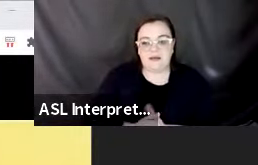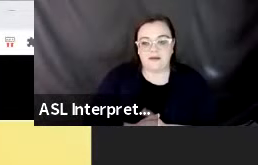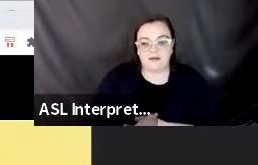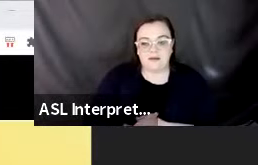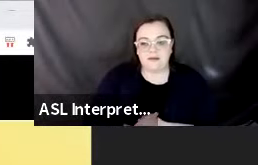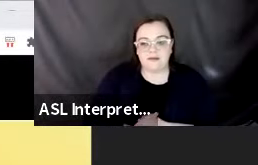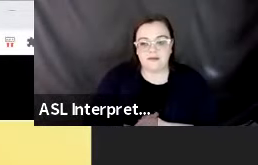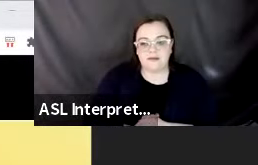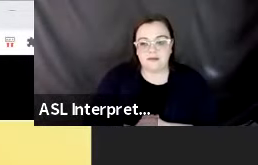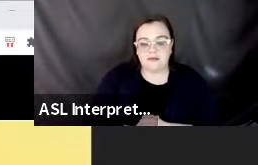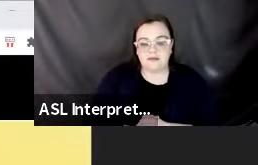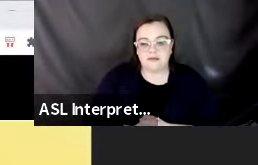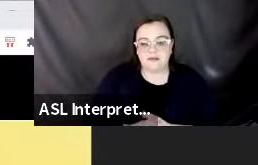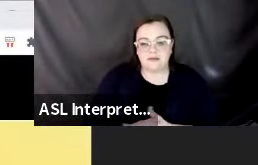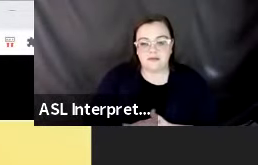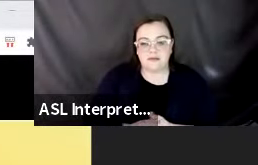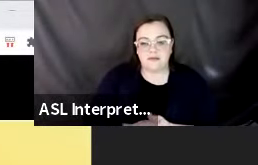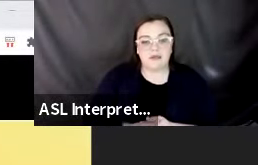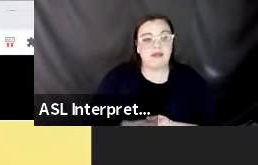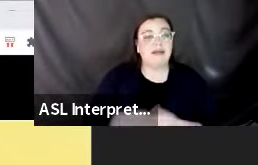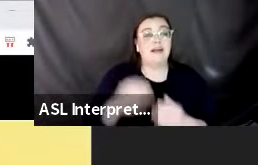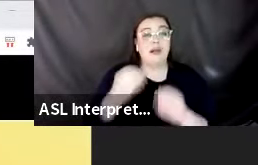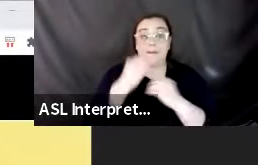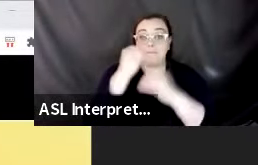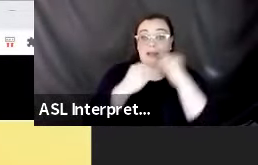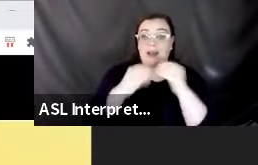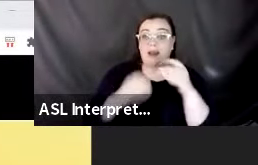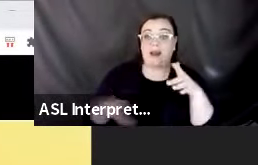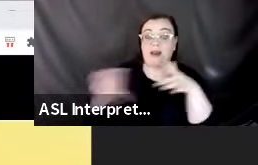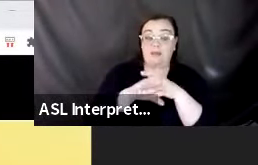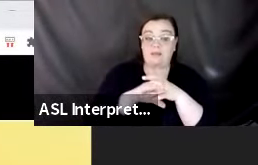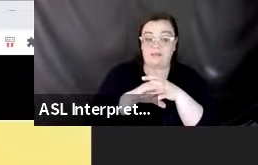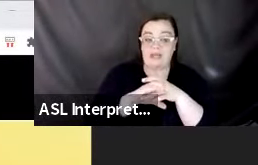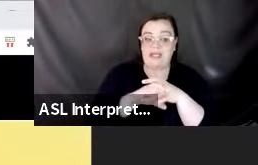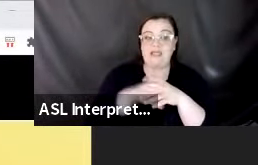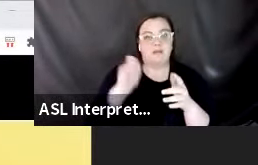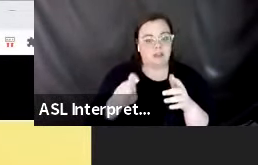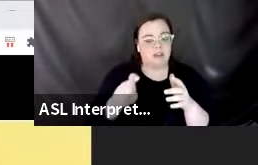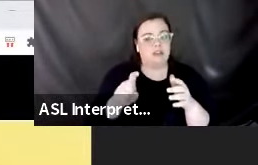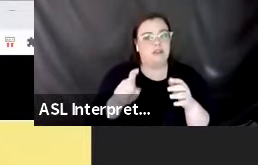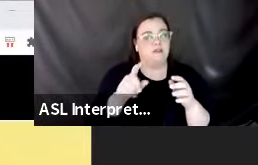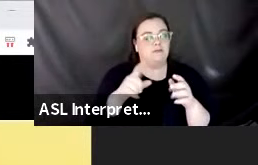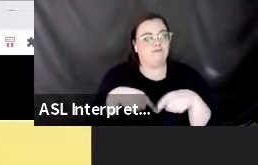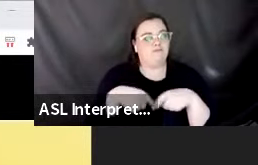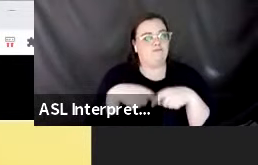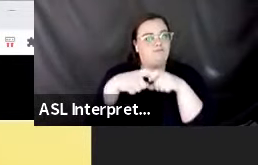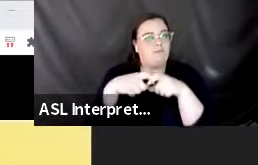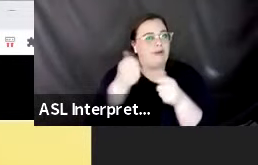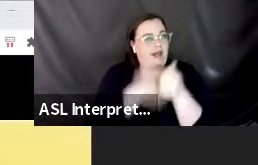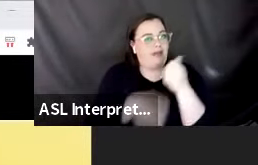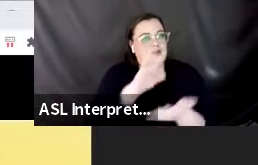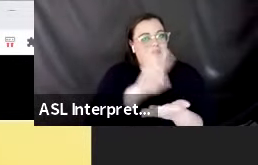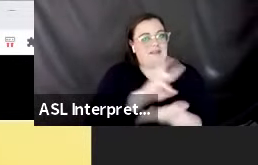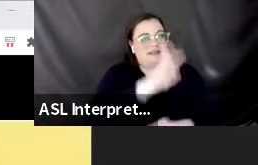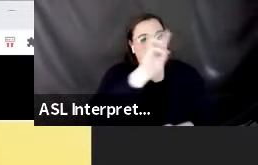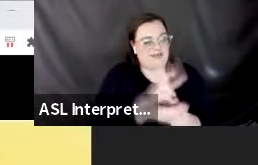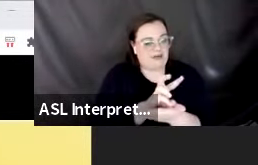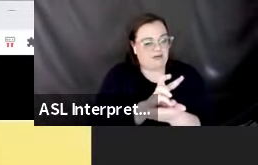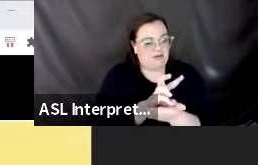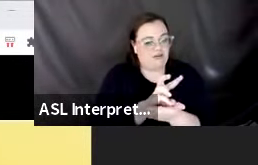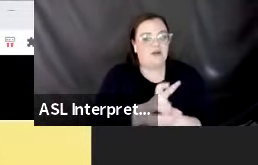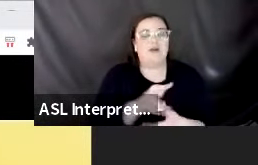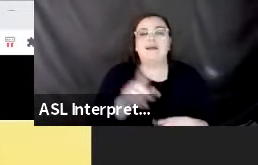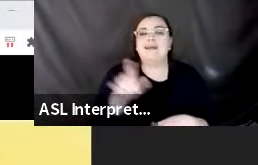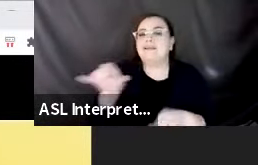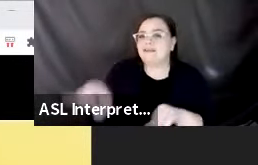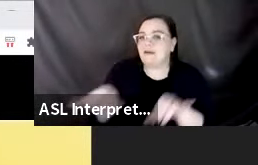Meal breaks must be called every 6 hours. They must be between 30 and 60 minutes, just like principal